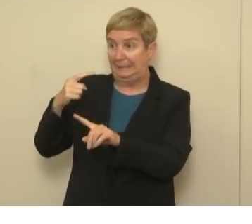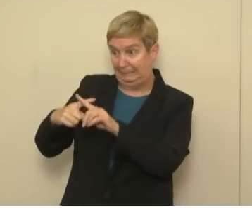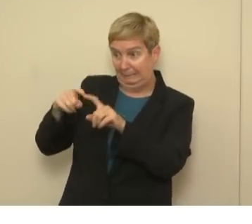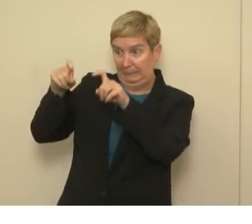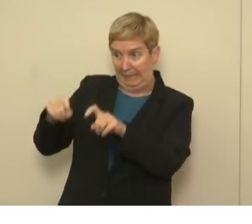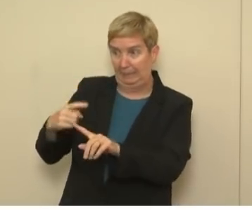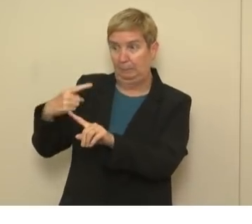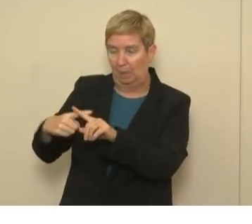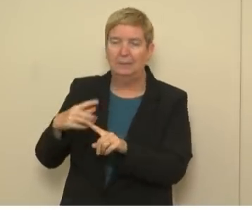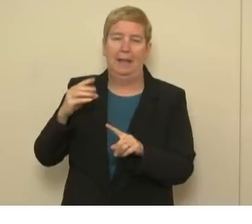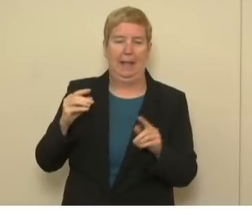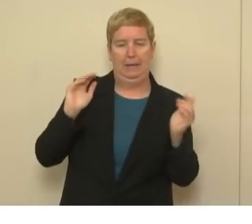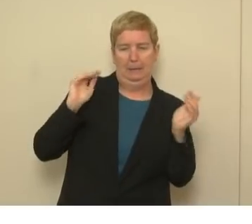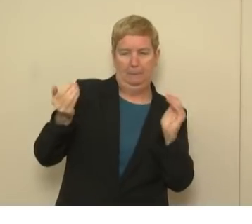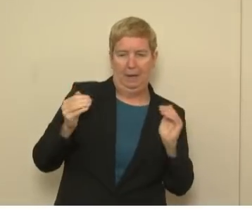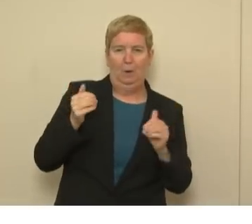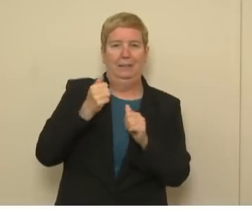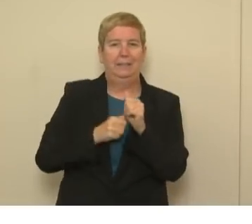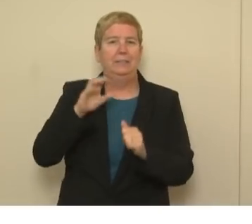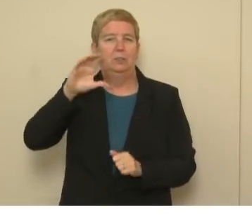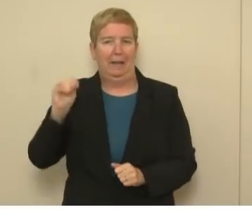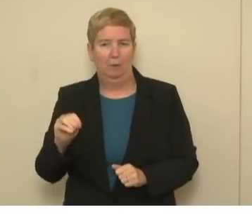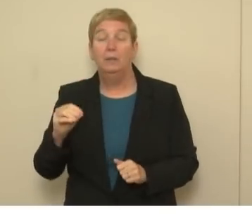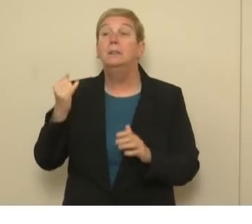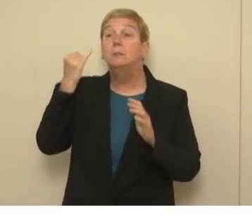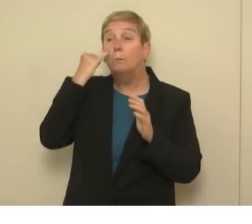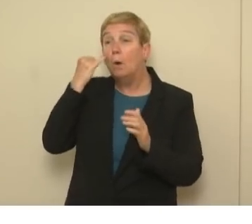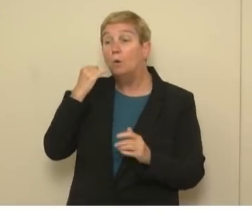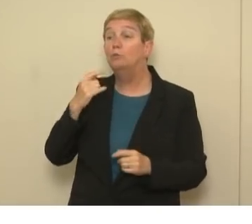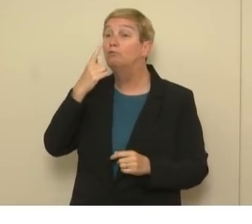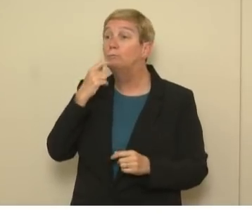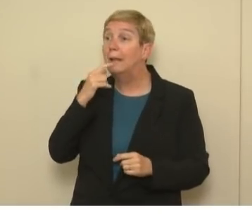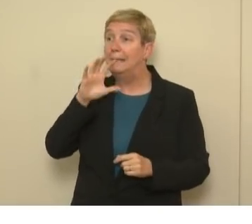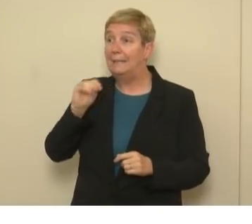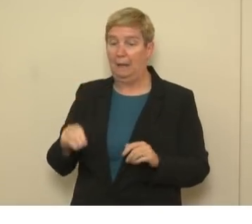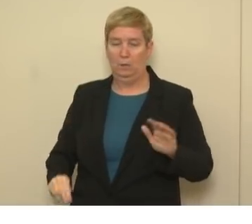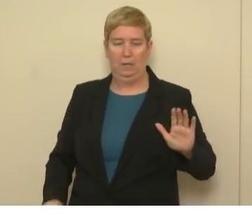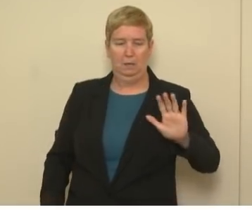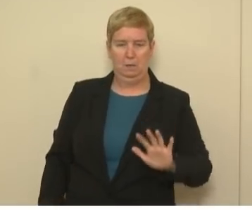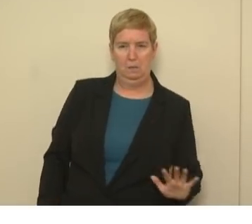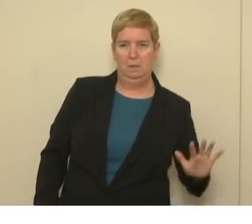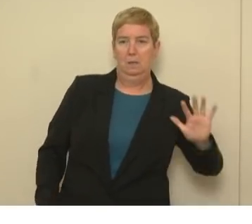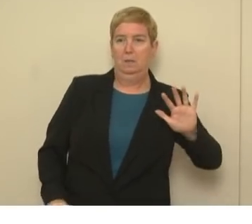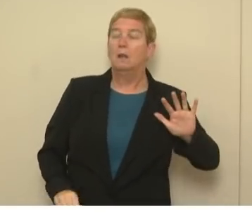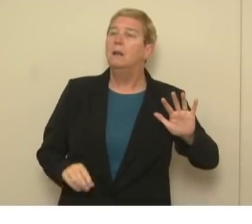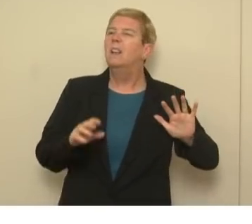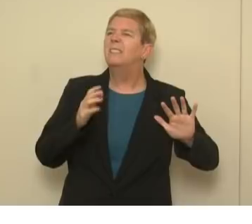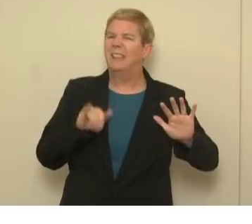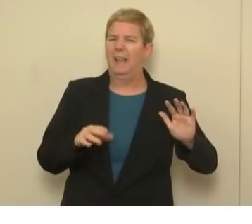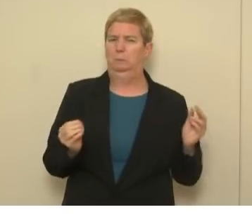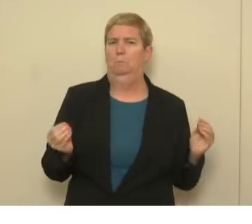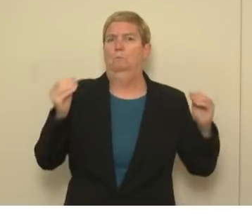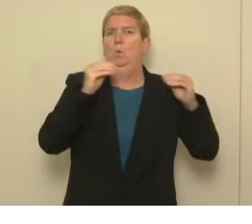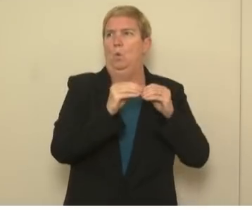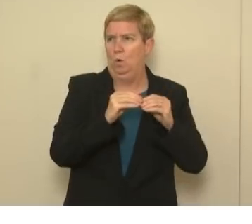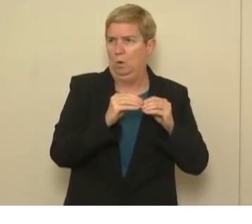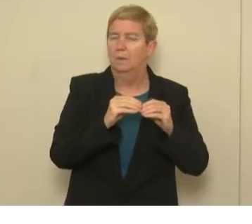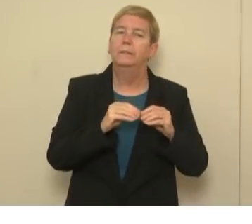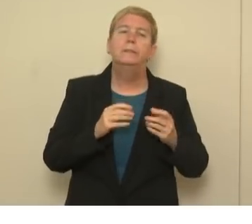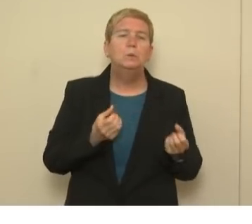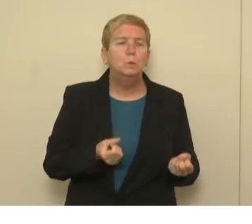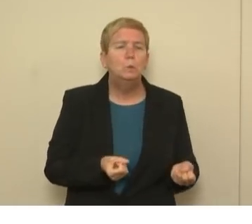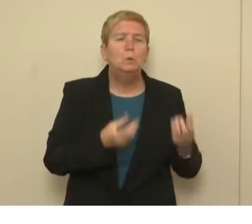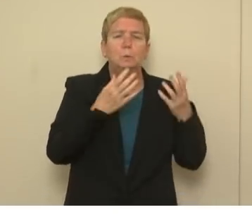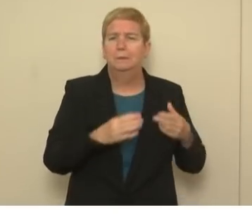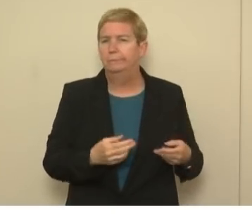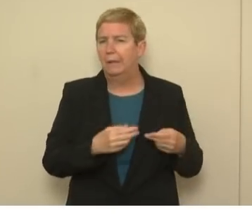each county. And if you're a red county on this map, that means that you're over what we're trying to, your cases are too high